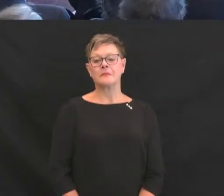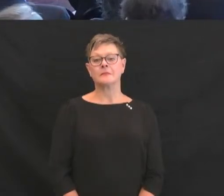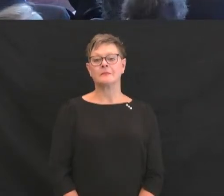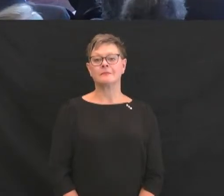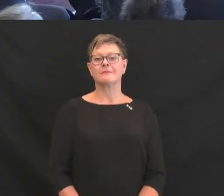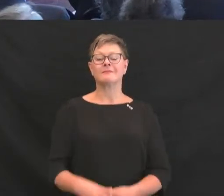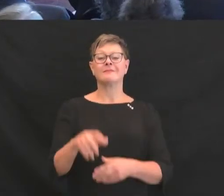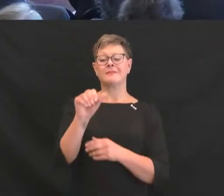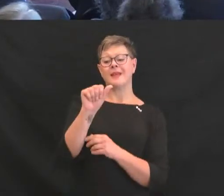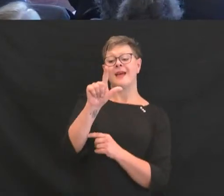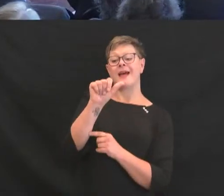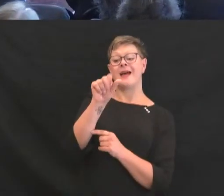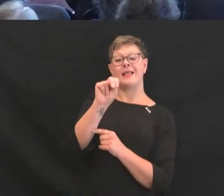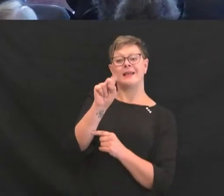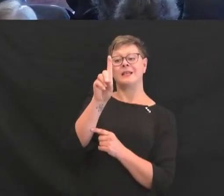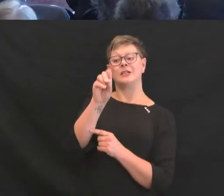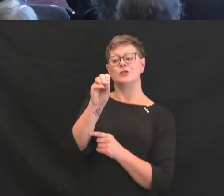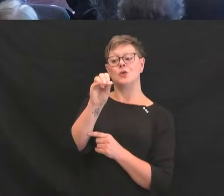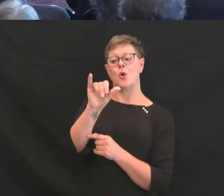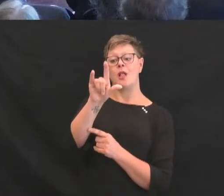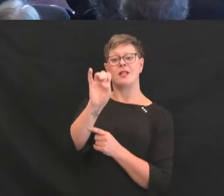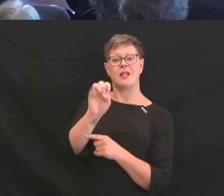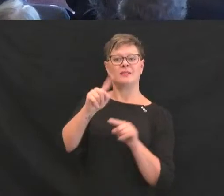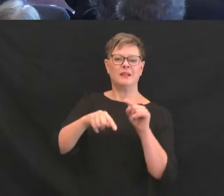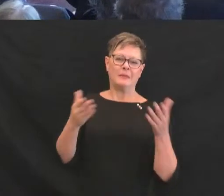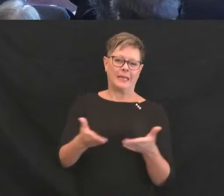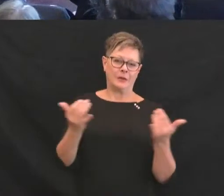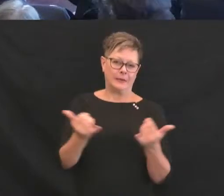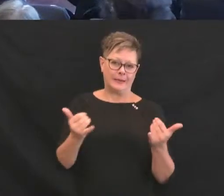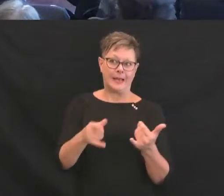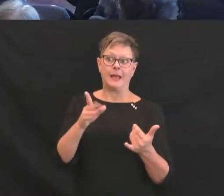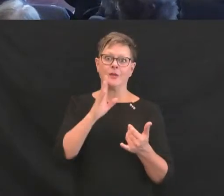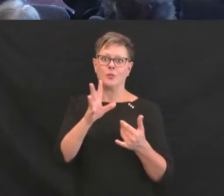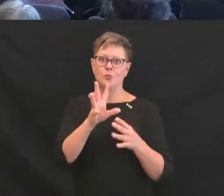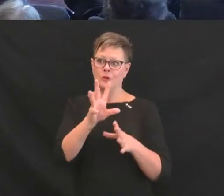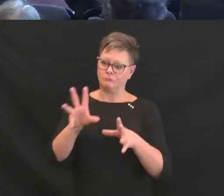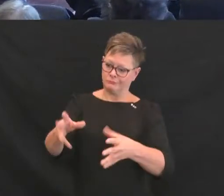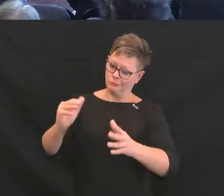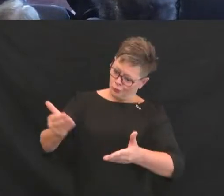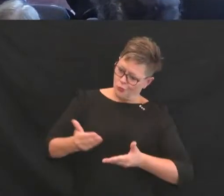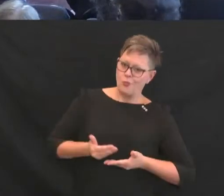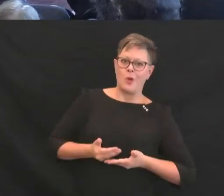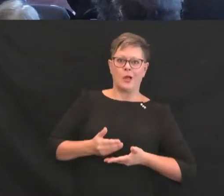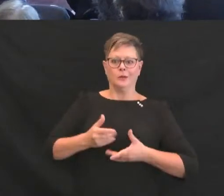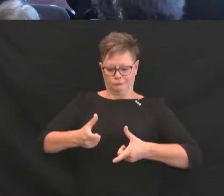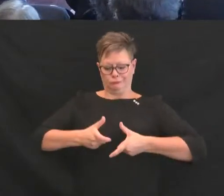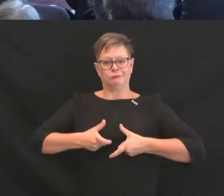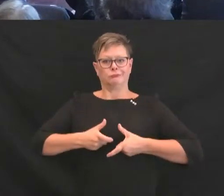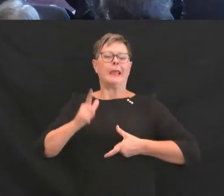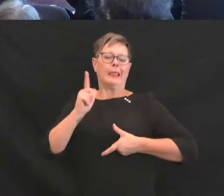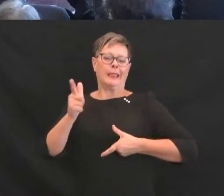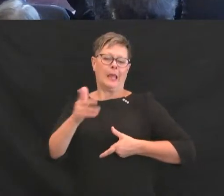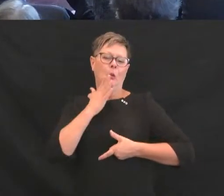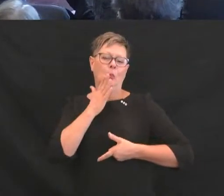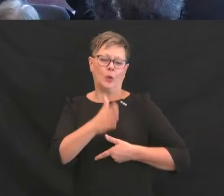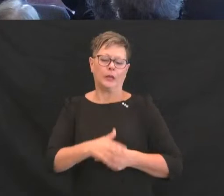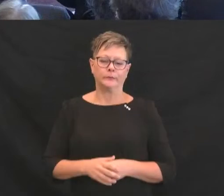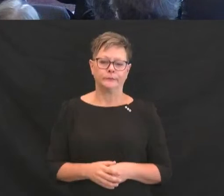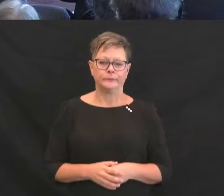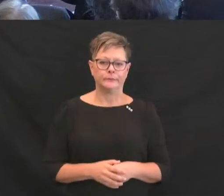Alan Doyle was not able to join us today and will be invested into the Order of Newfoundland and Labrador on a future date.